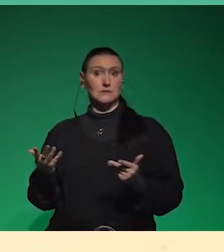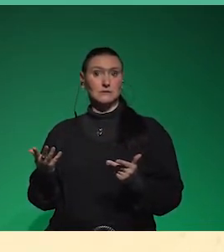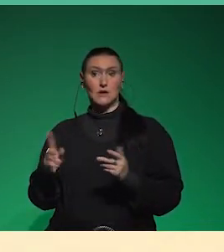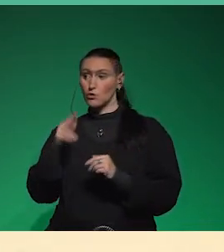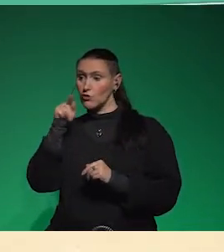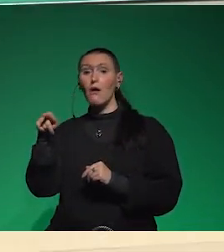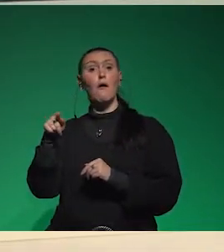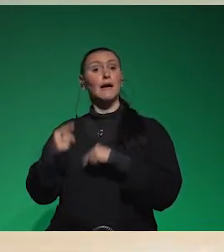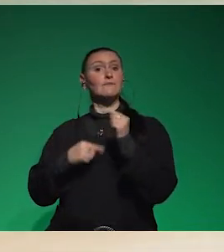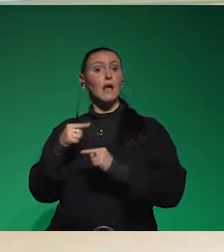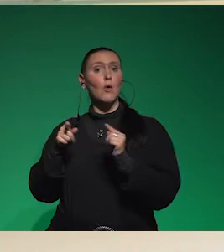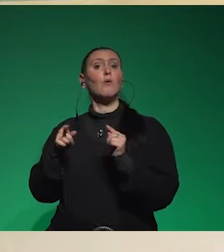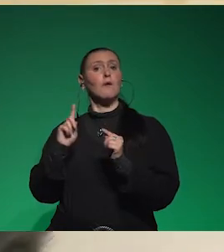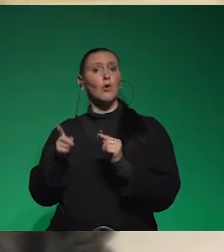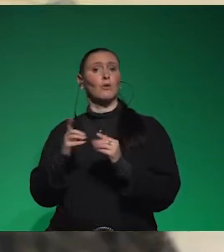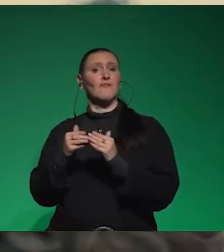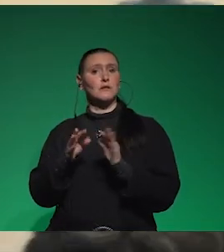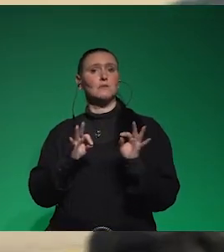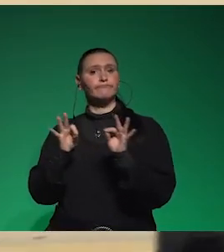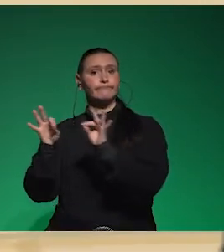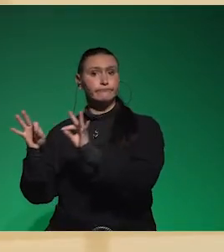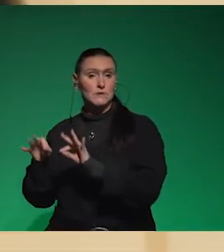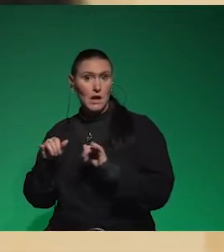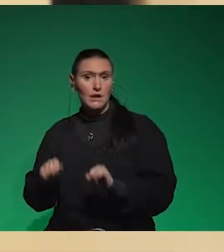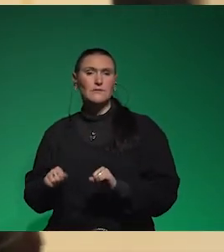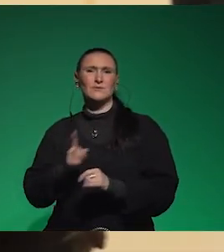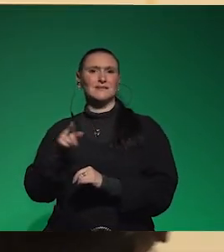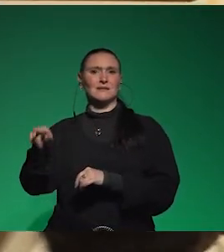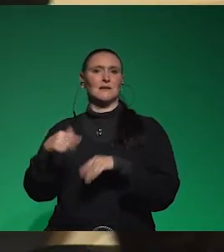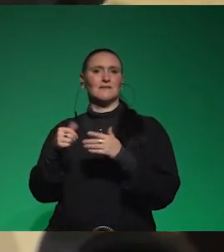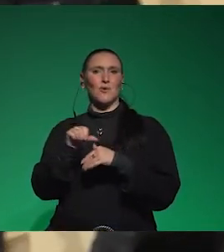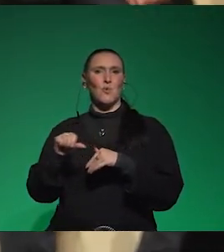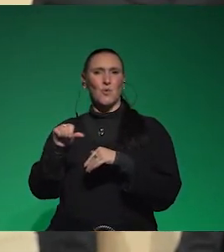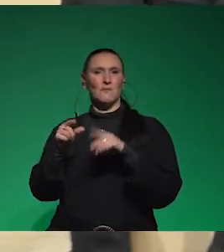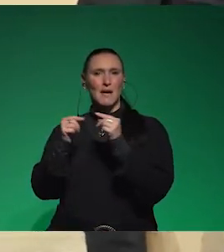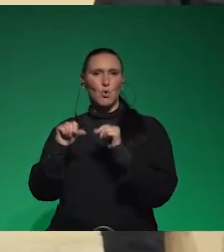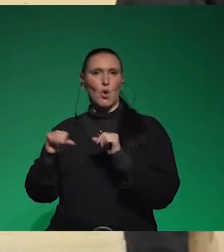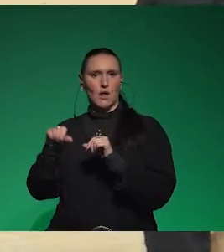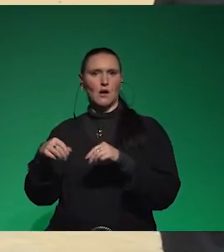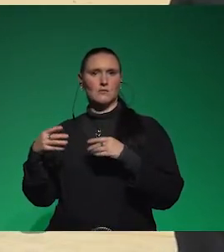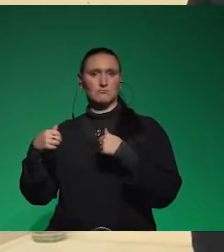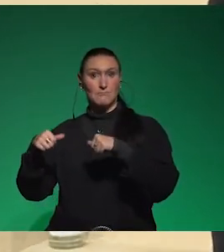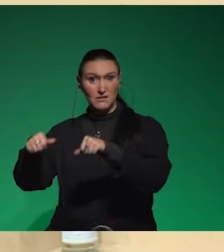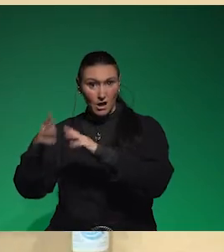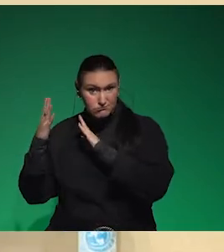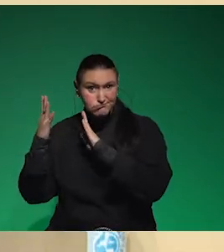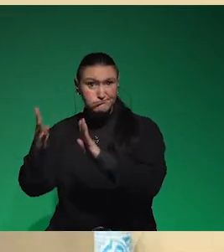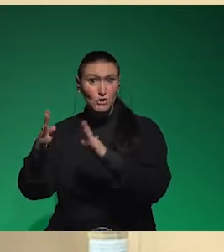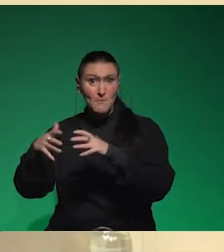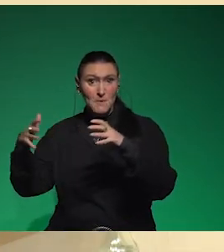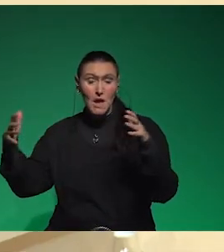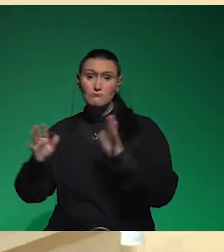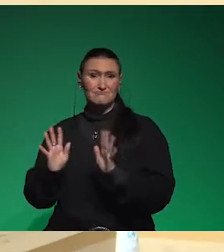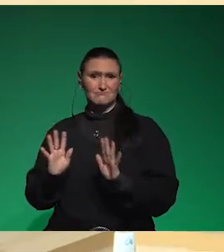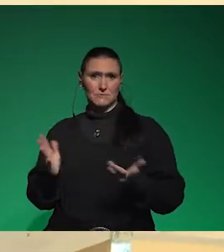Maybe one quick addition to that evolutionary question at the end. Can evolution somehow provide species that